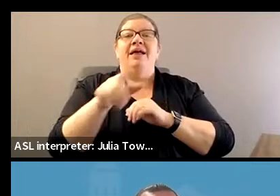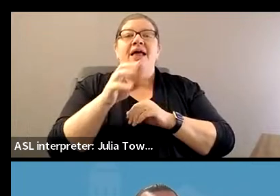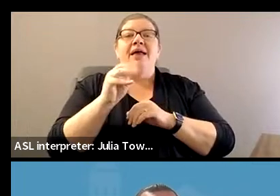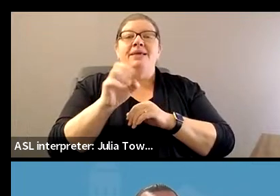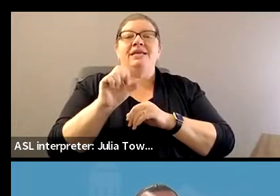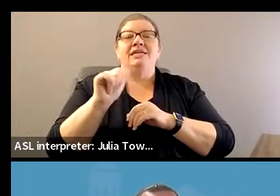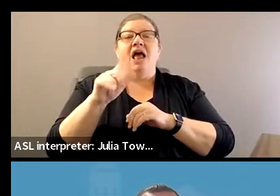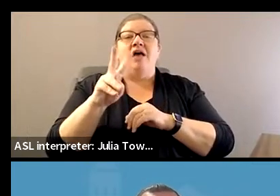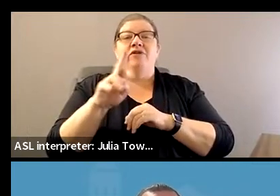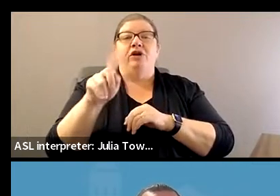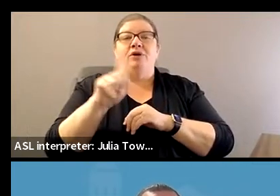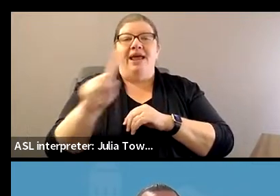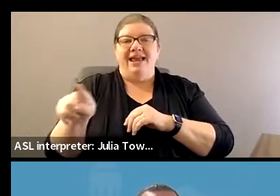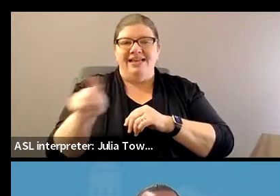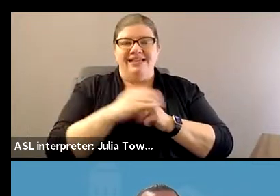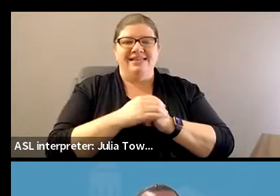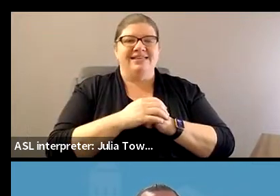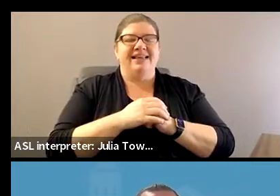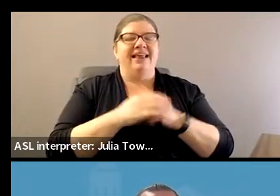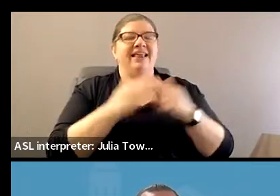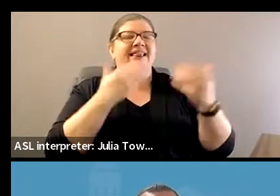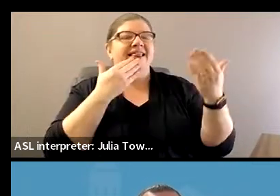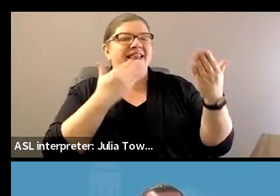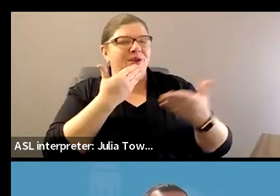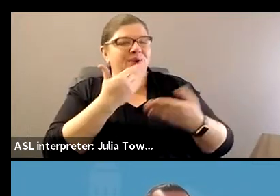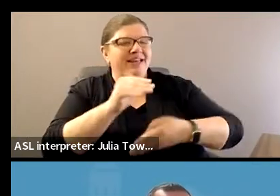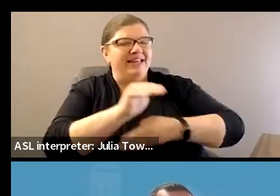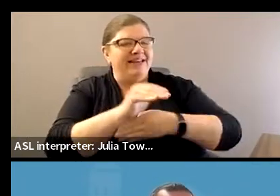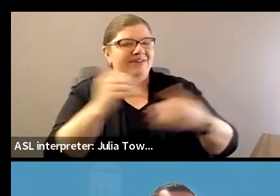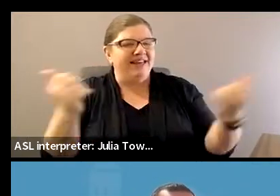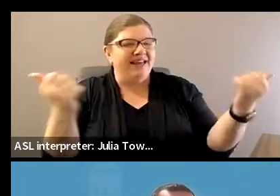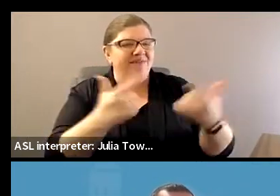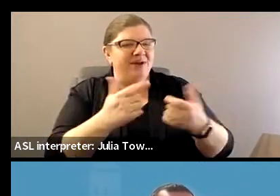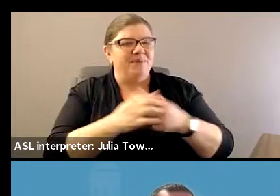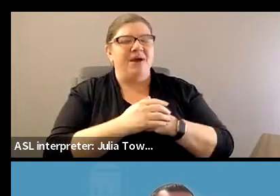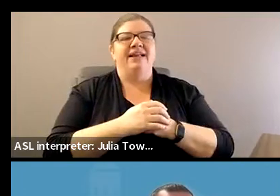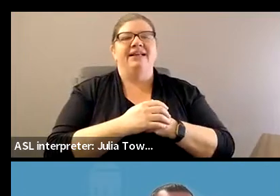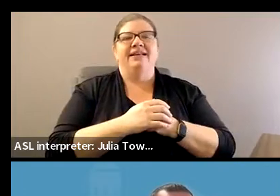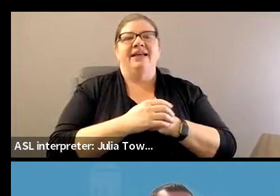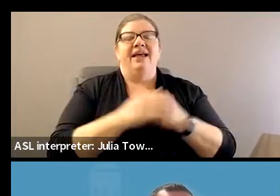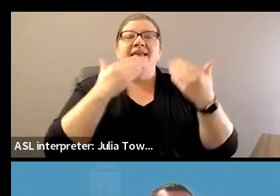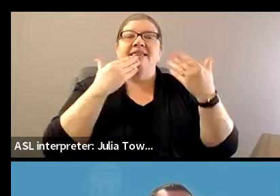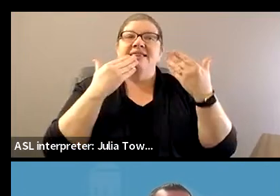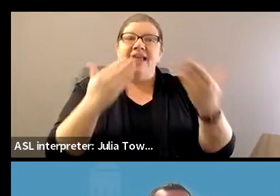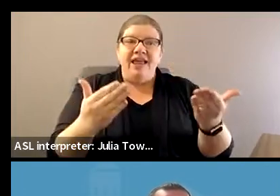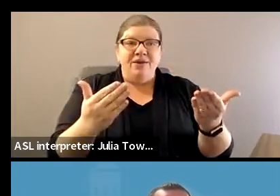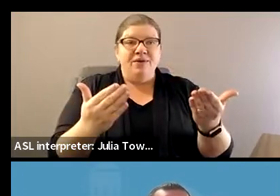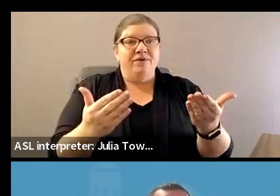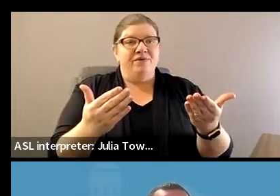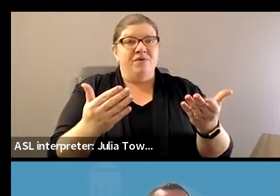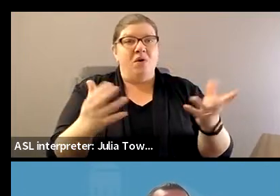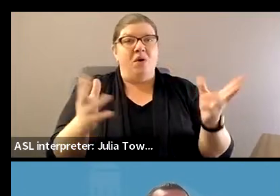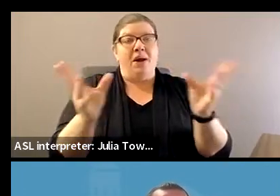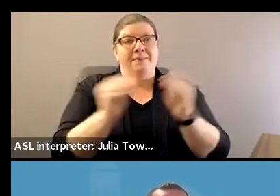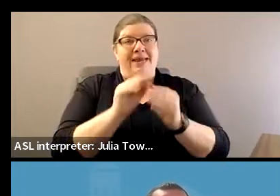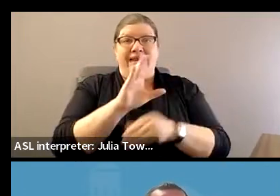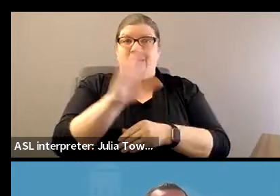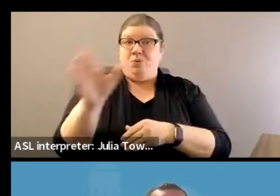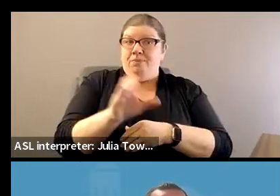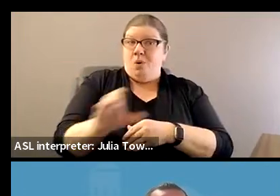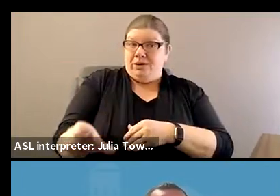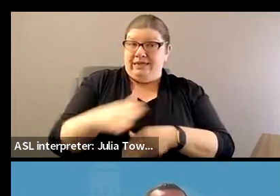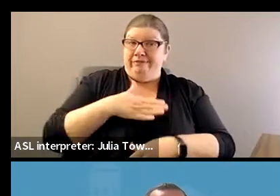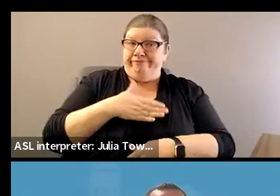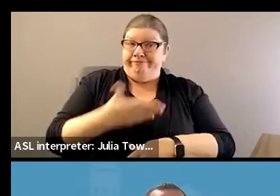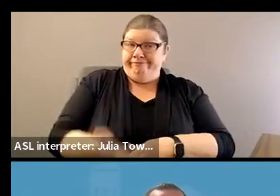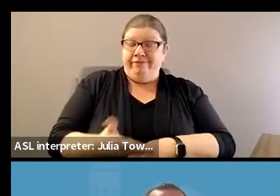I see you. Thank you. Good evening, everyone. And thank you for meeting remotely. First of